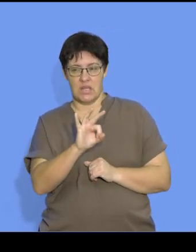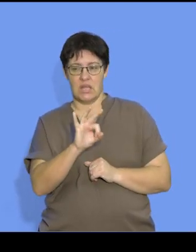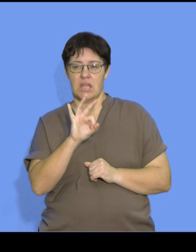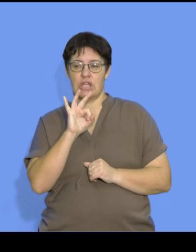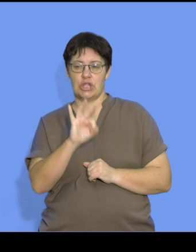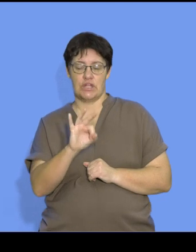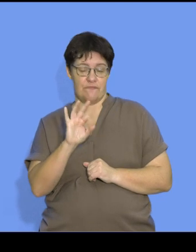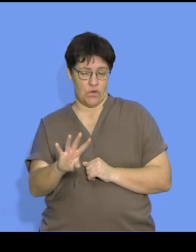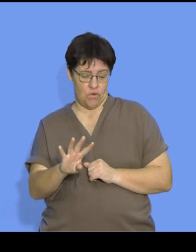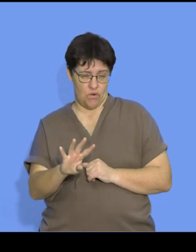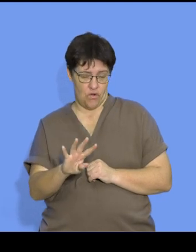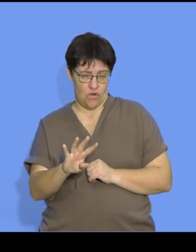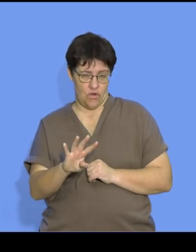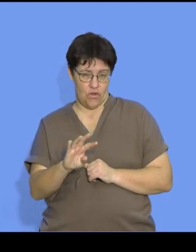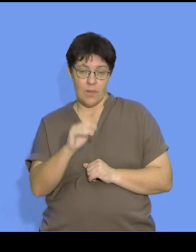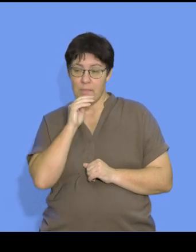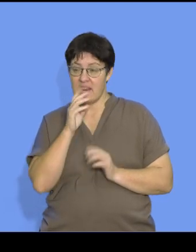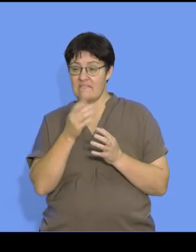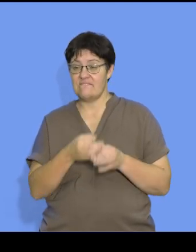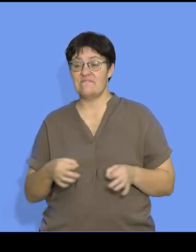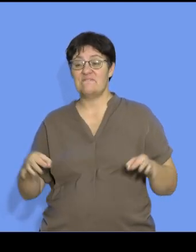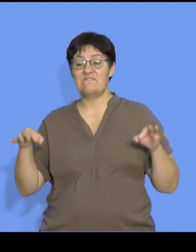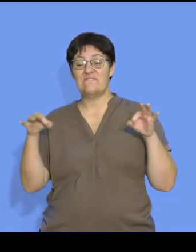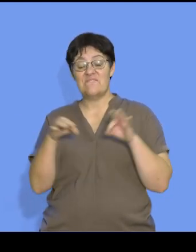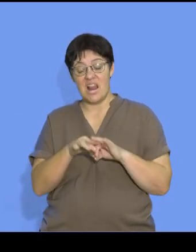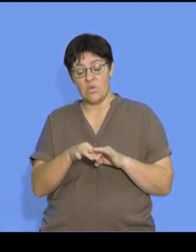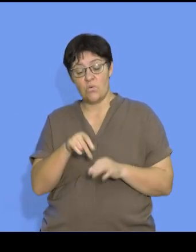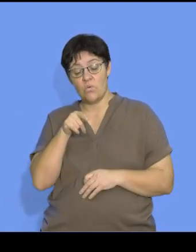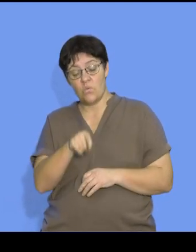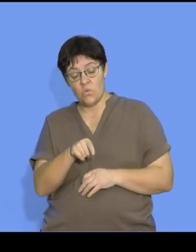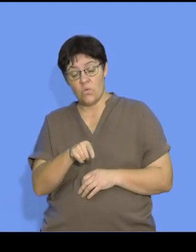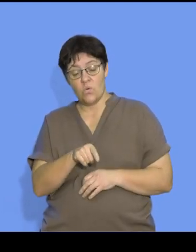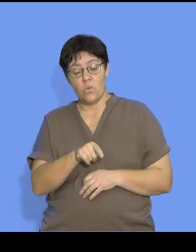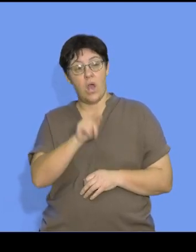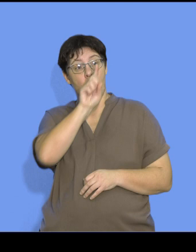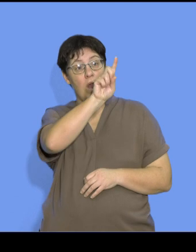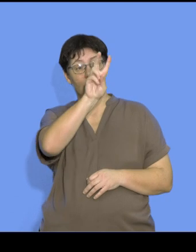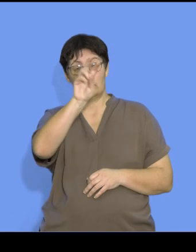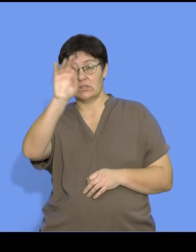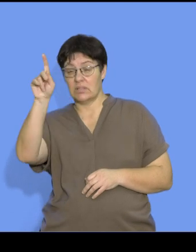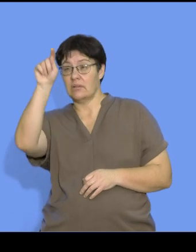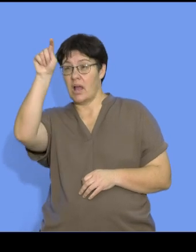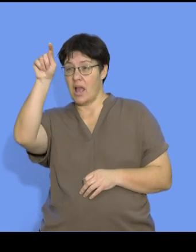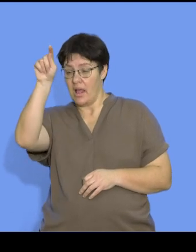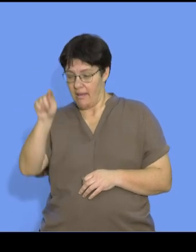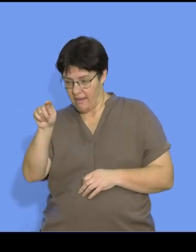that means that the value of the 7th term is